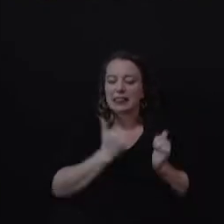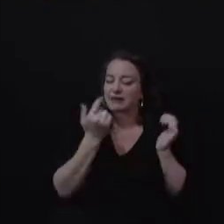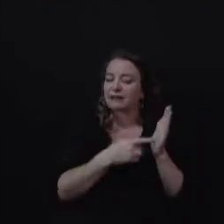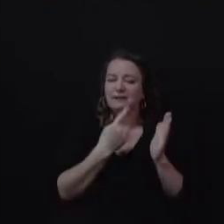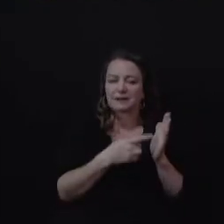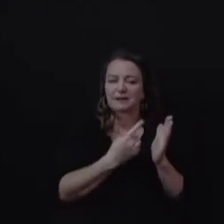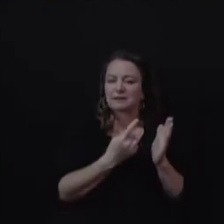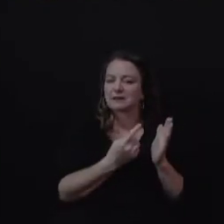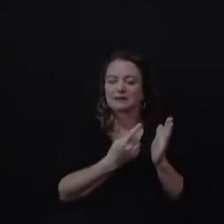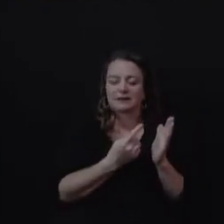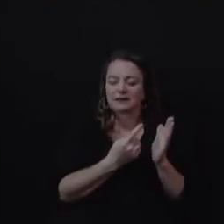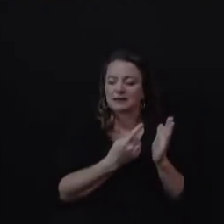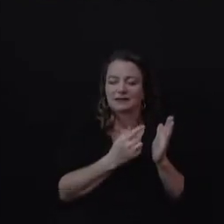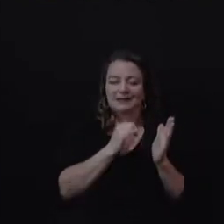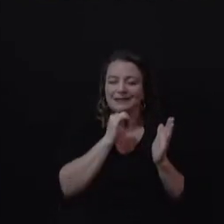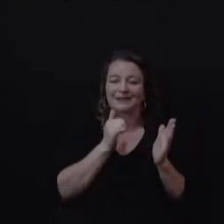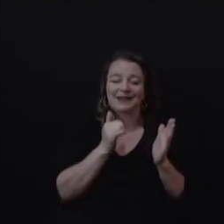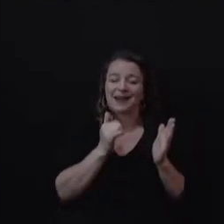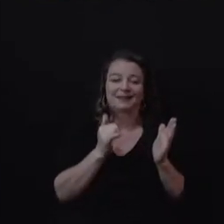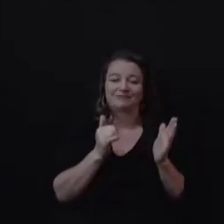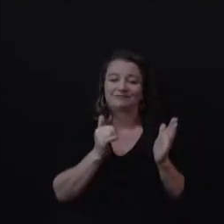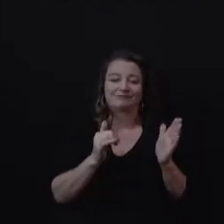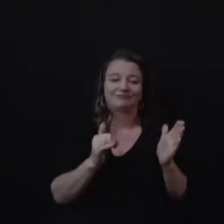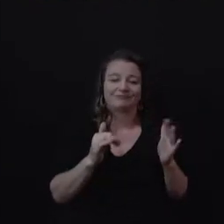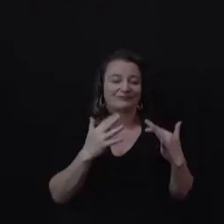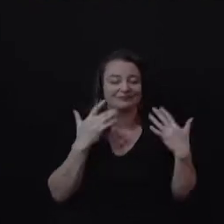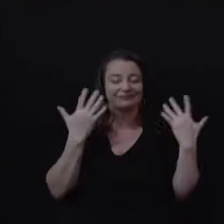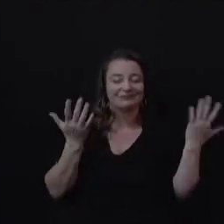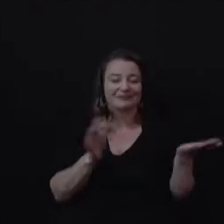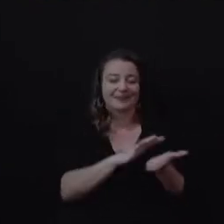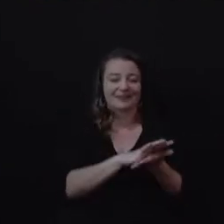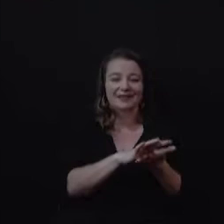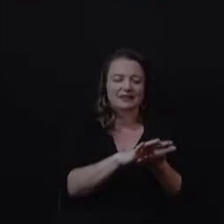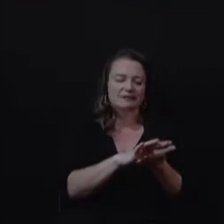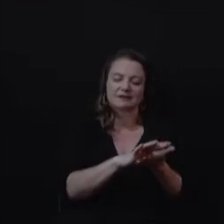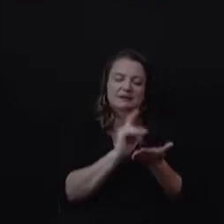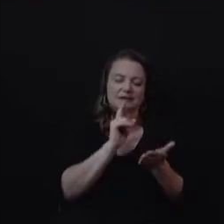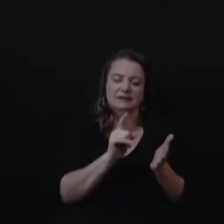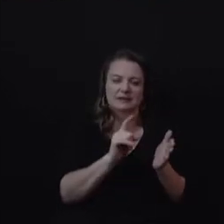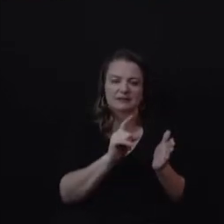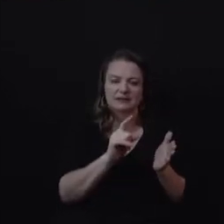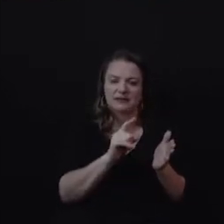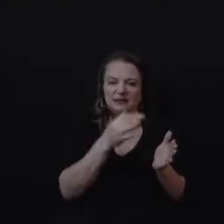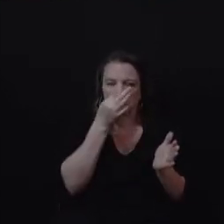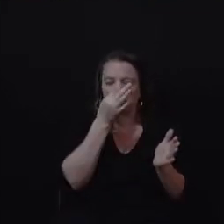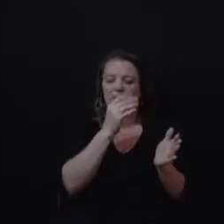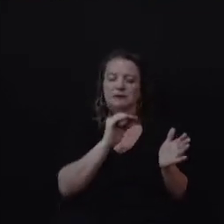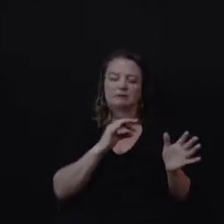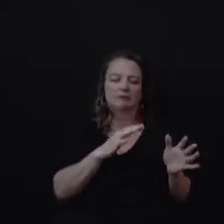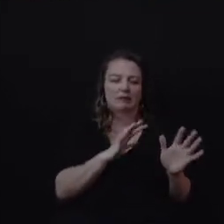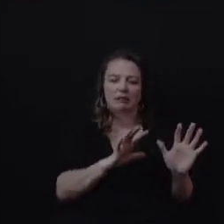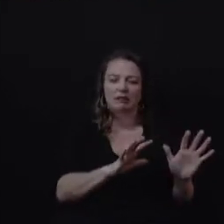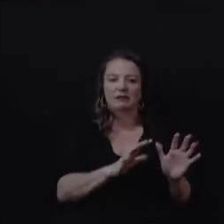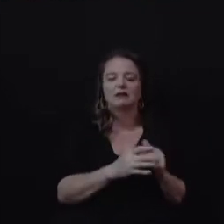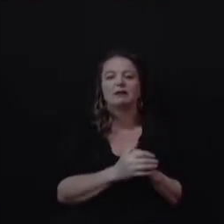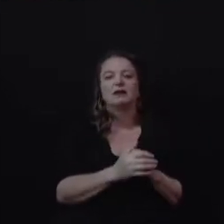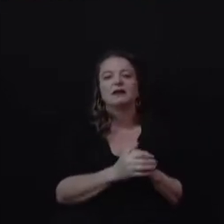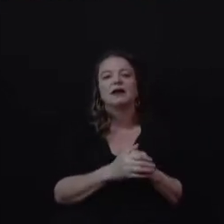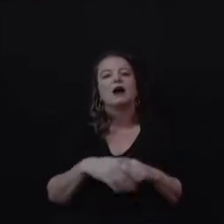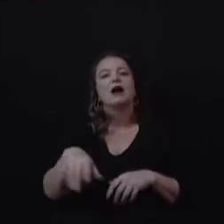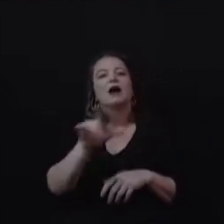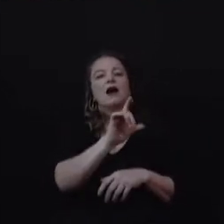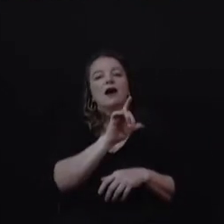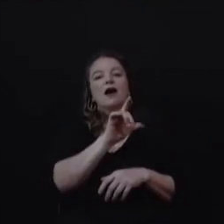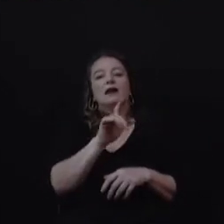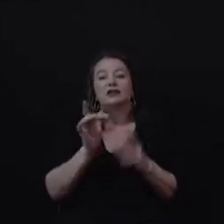not rosy, it's stinky and messy. And Jesus says, Lord, I'm not praying that you take